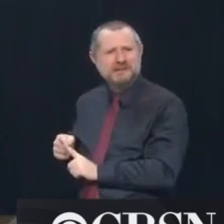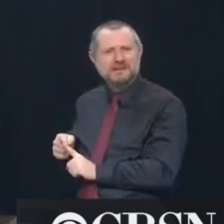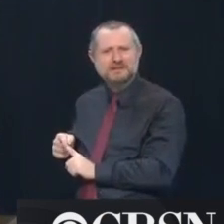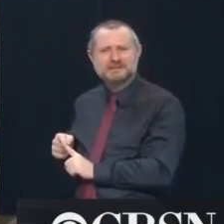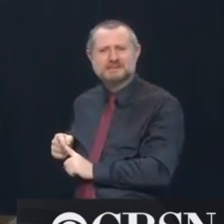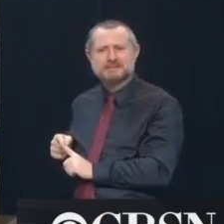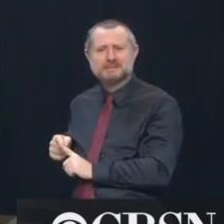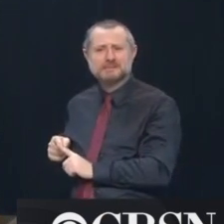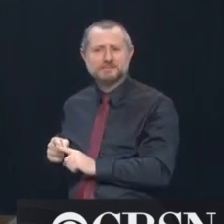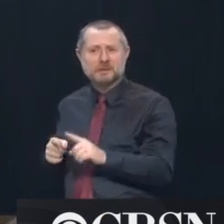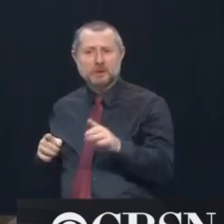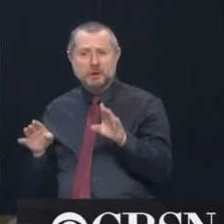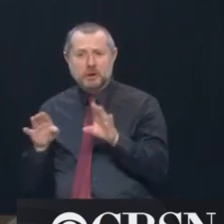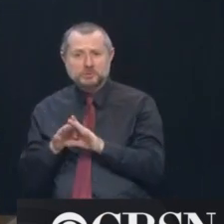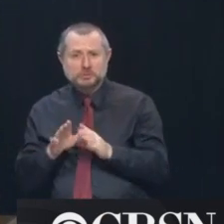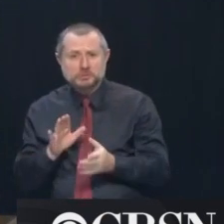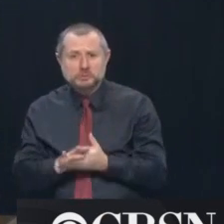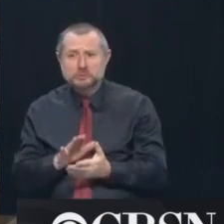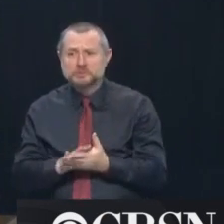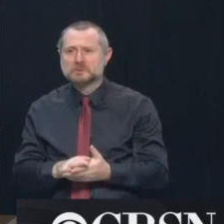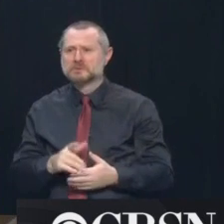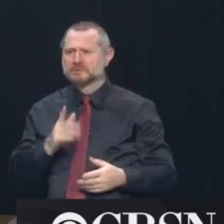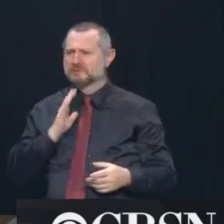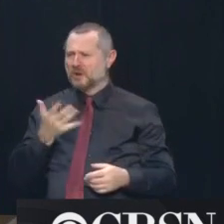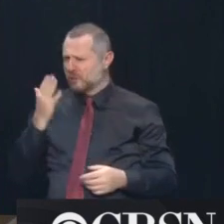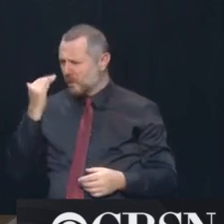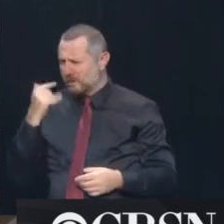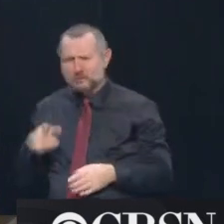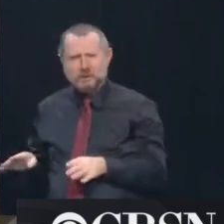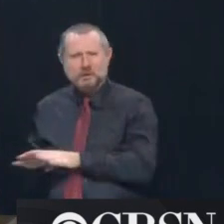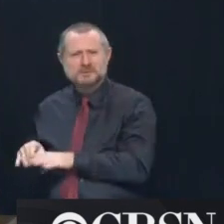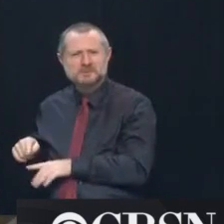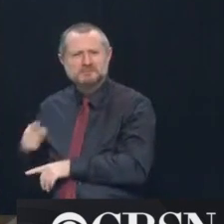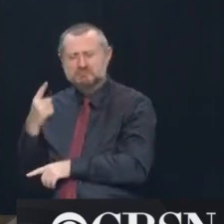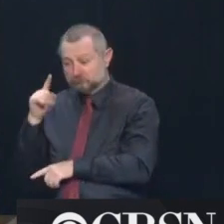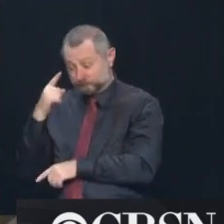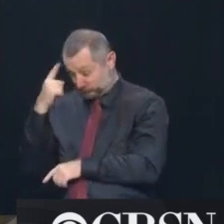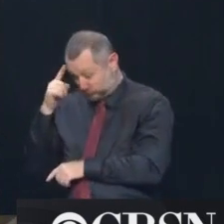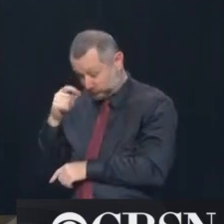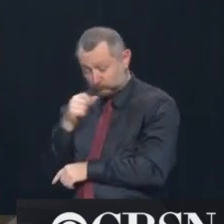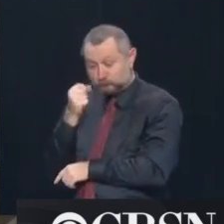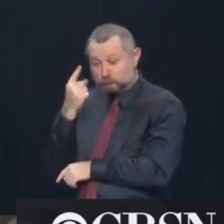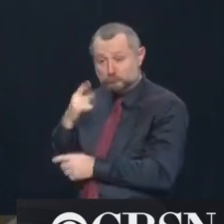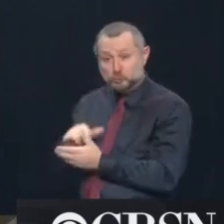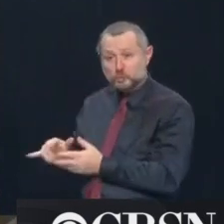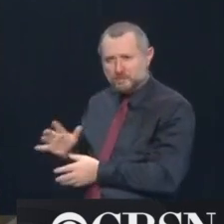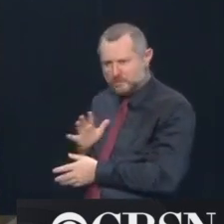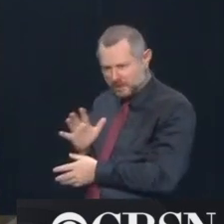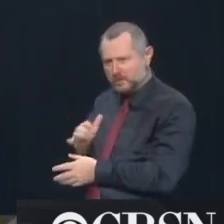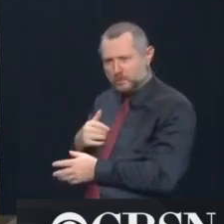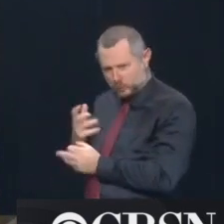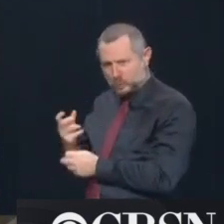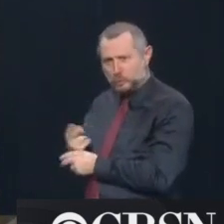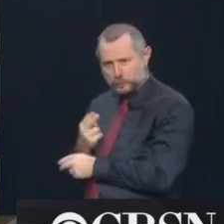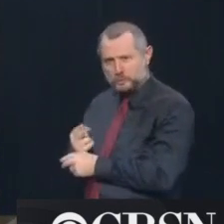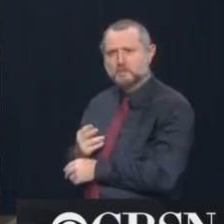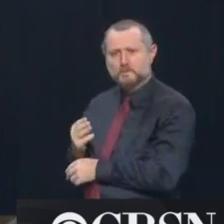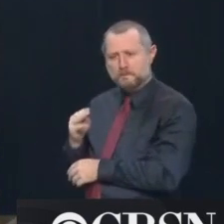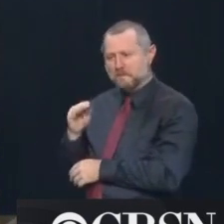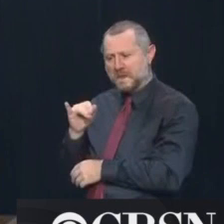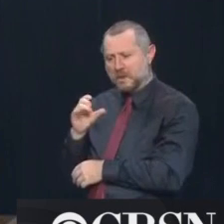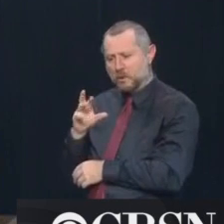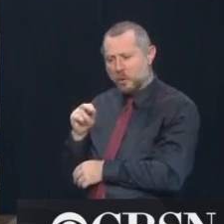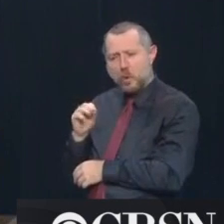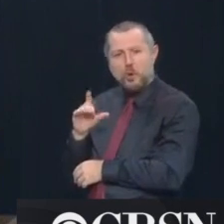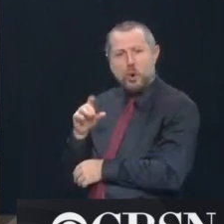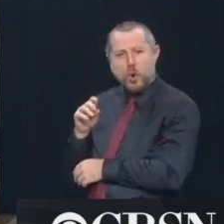close down schools in a neighborhood that's doing better? Makes no sense. We're trying to keep schools open, K to 8.